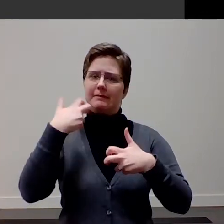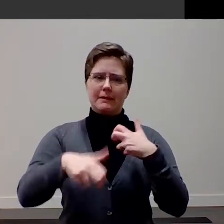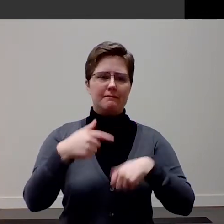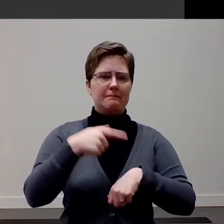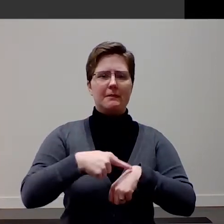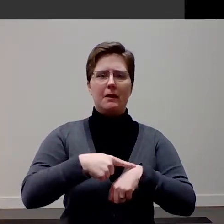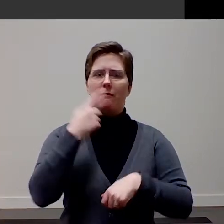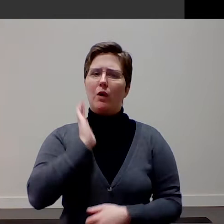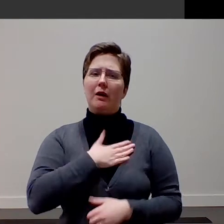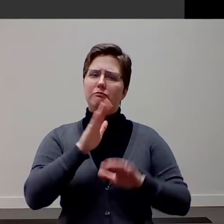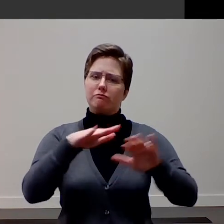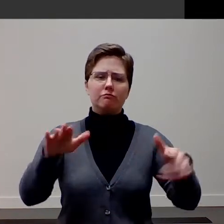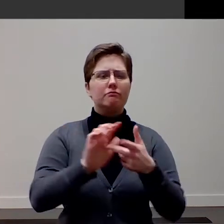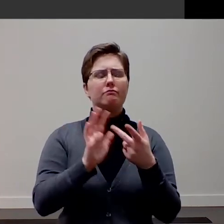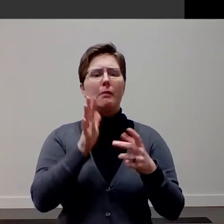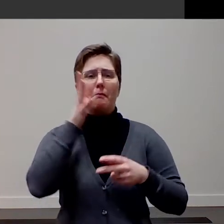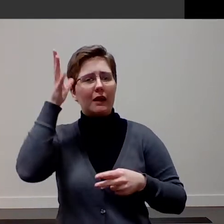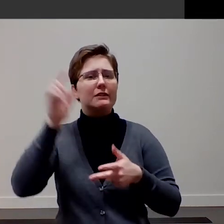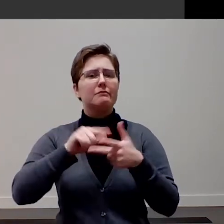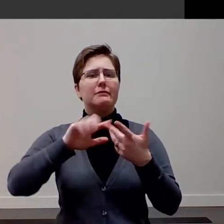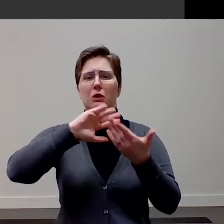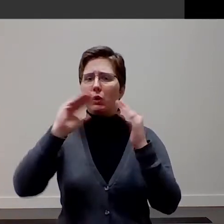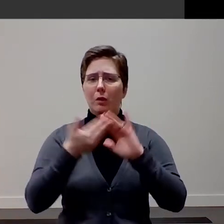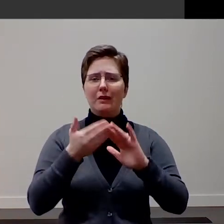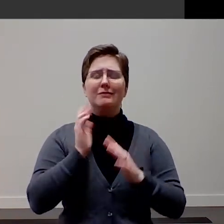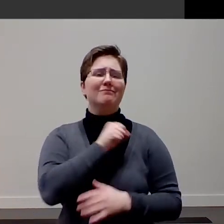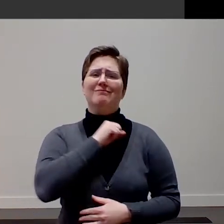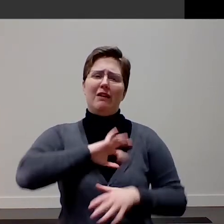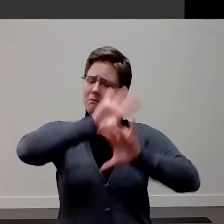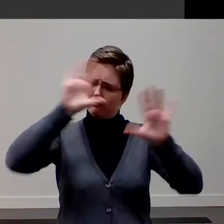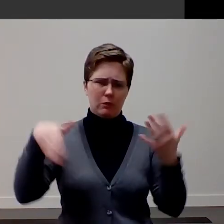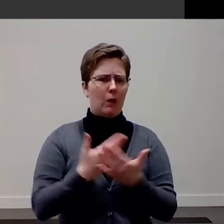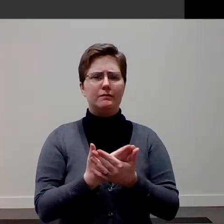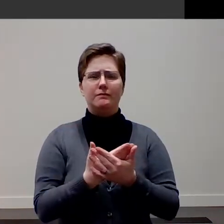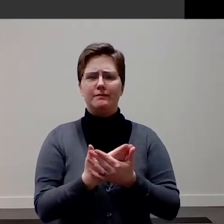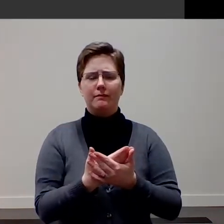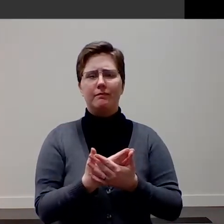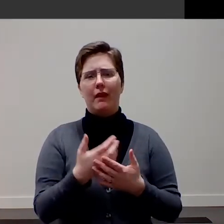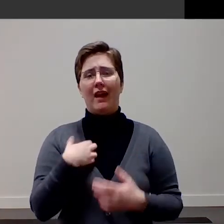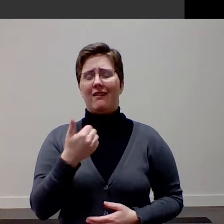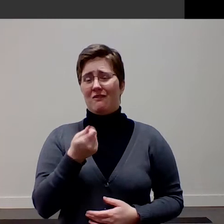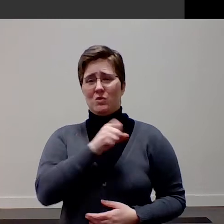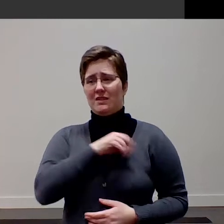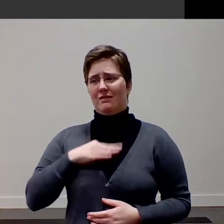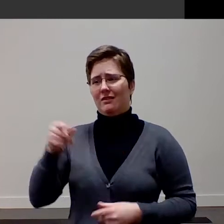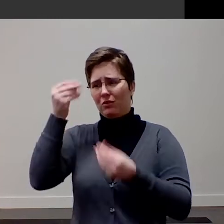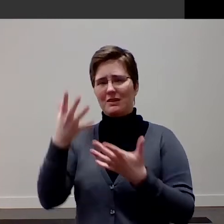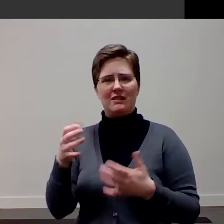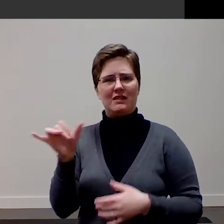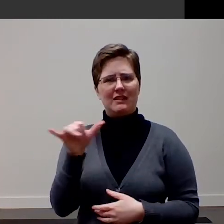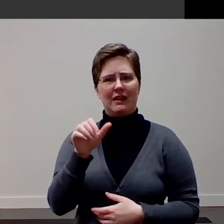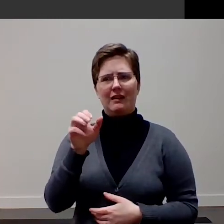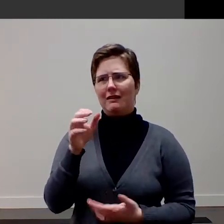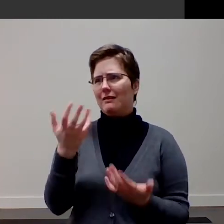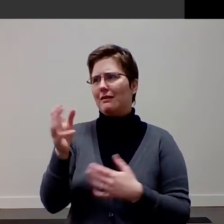for our kids, our parents, our community, and our staff. A couple of staff had told me it's like we're in May right